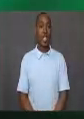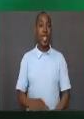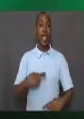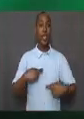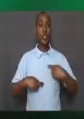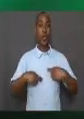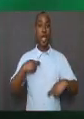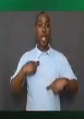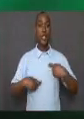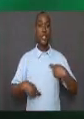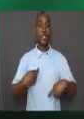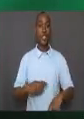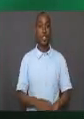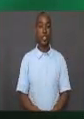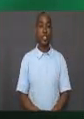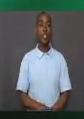respiration,